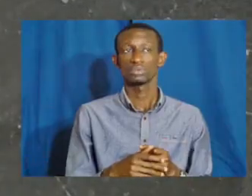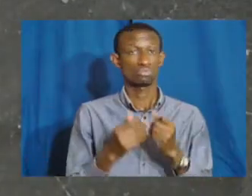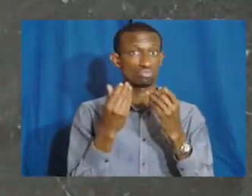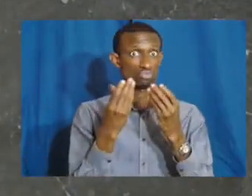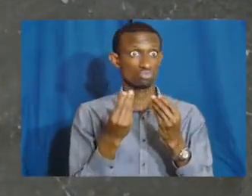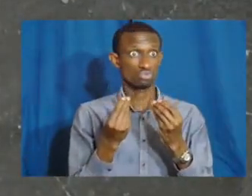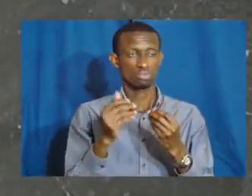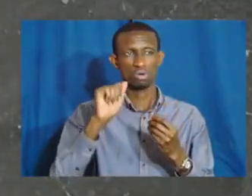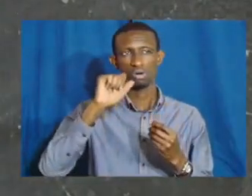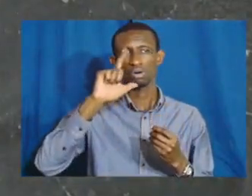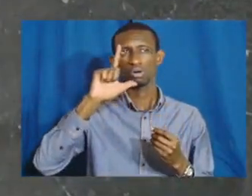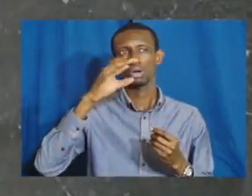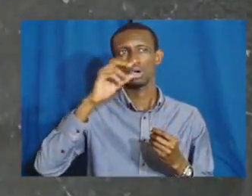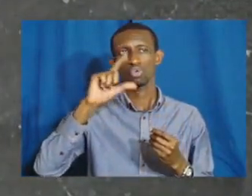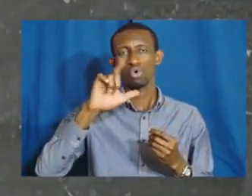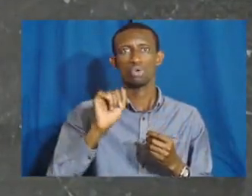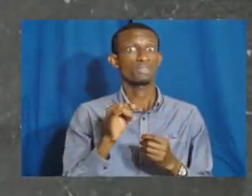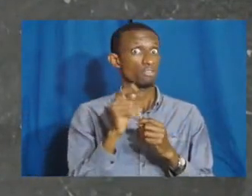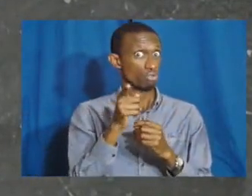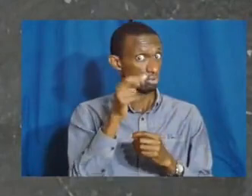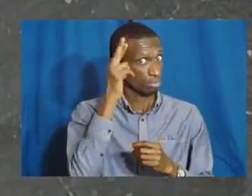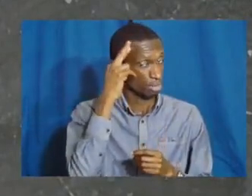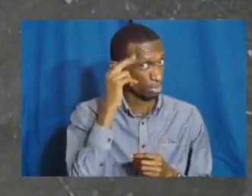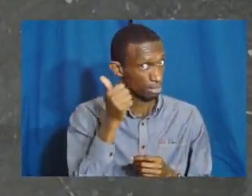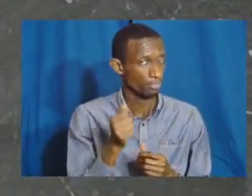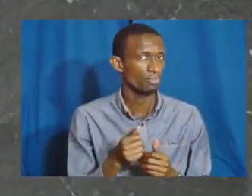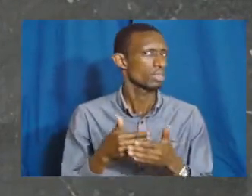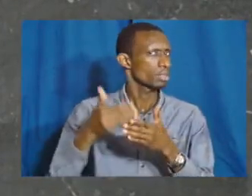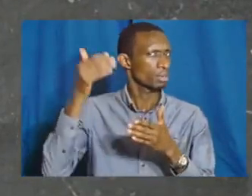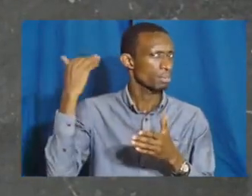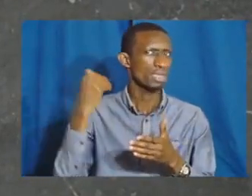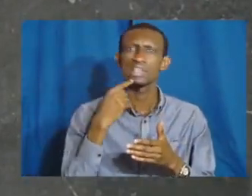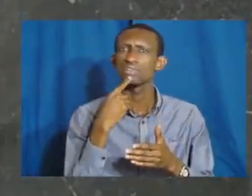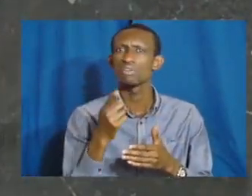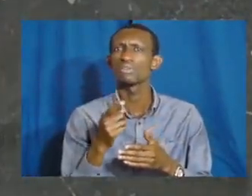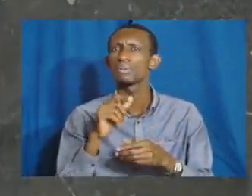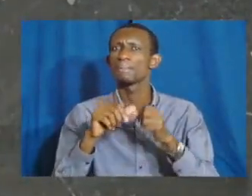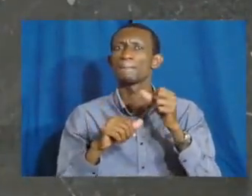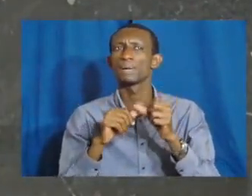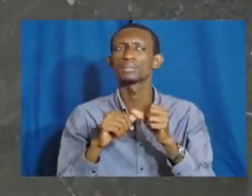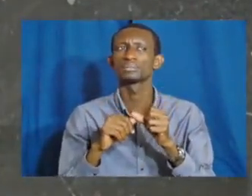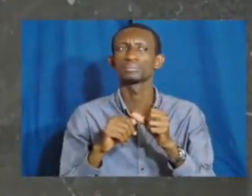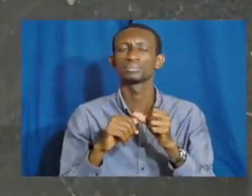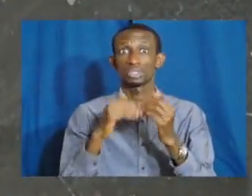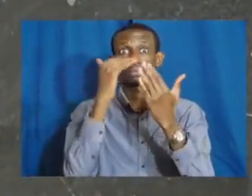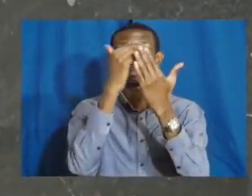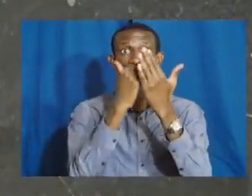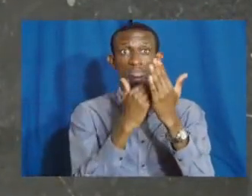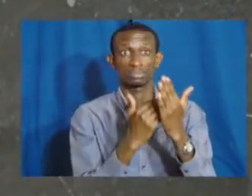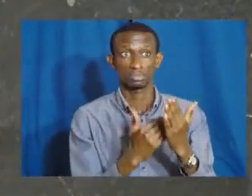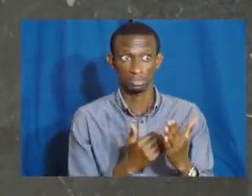And if you remember also, we mentioned about the classification of these